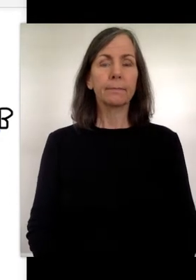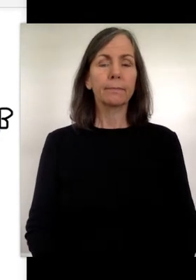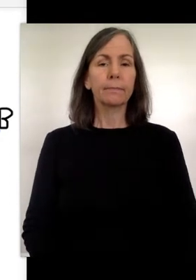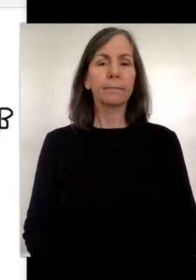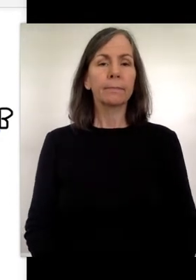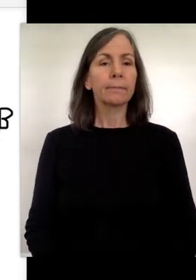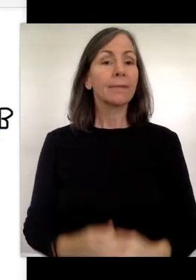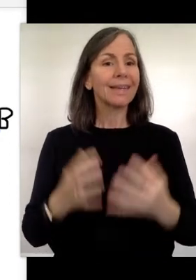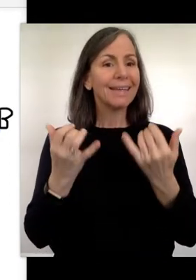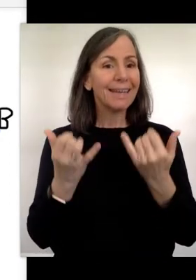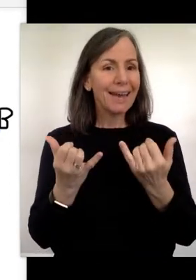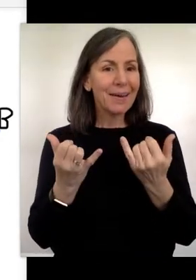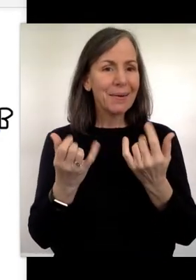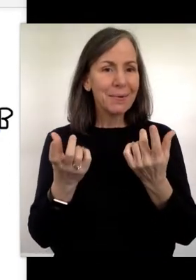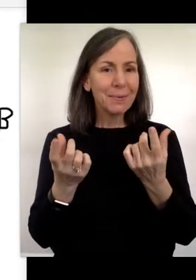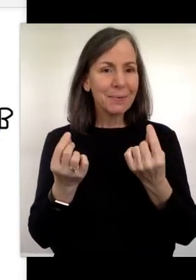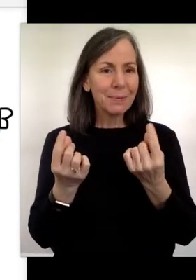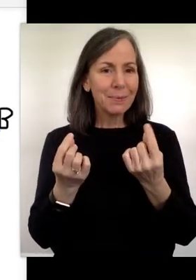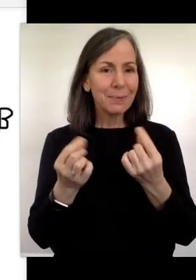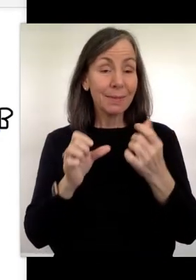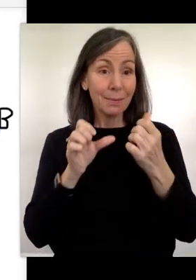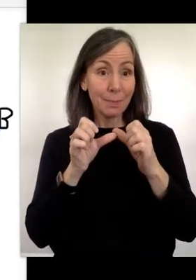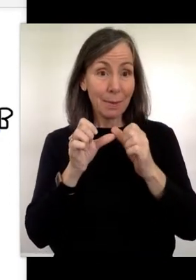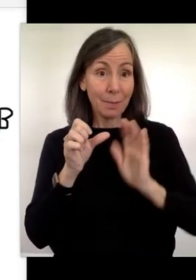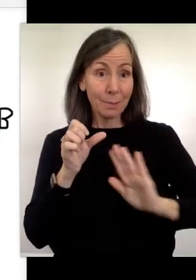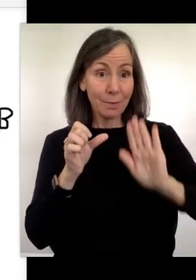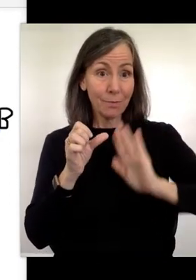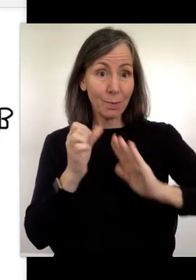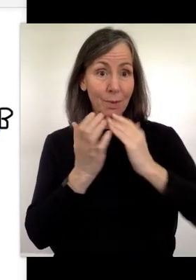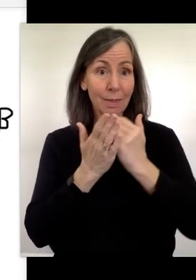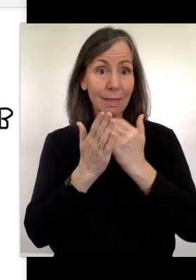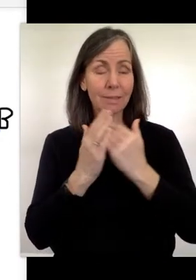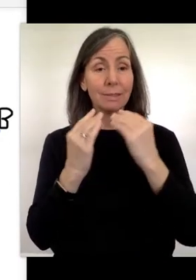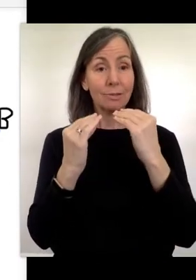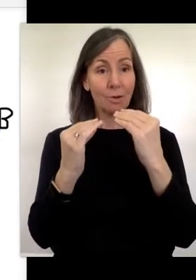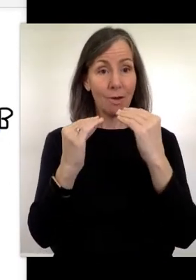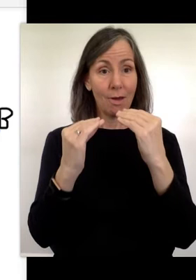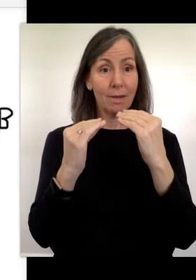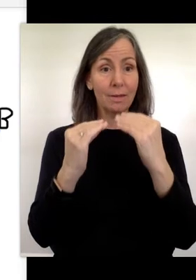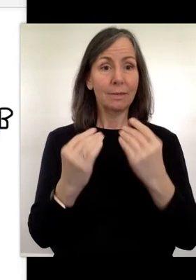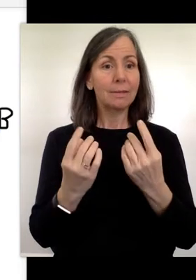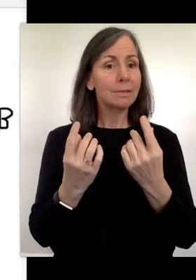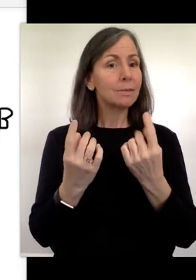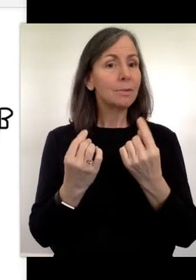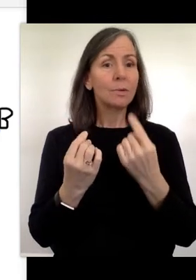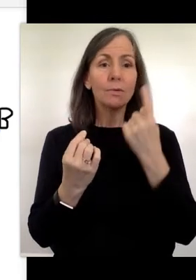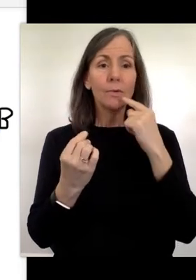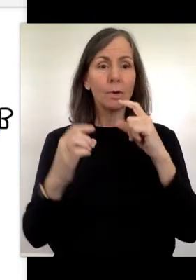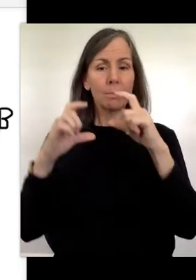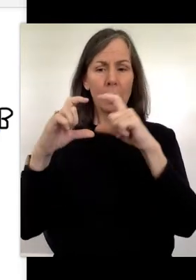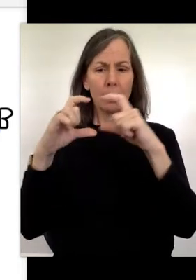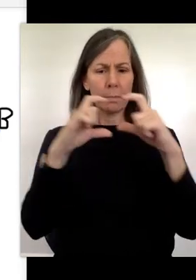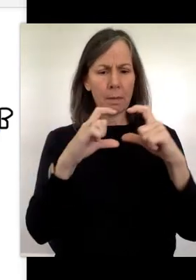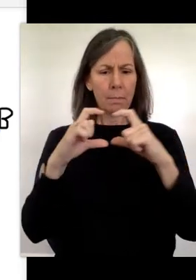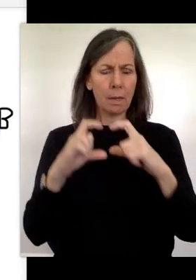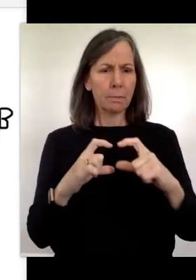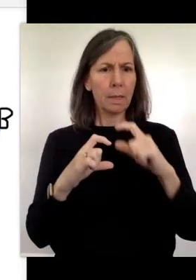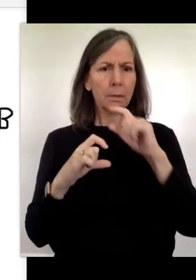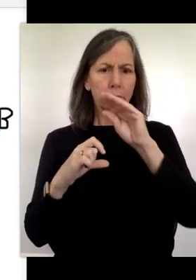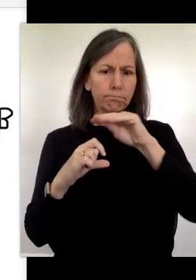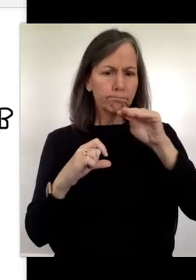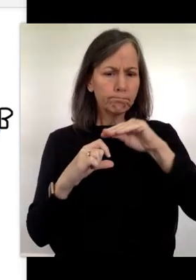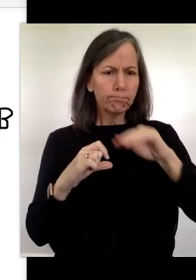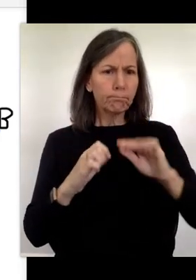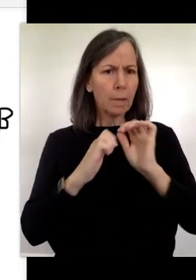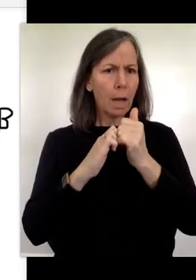All right, so if you remember from last lesson, all you need to do to fill in our 4 boxes is look at